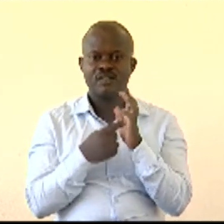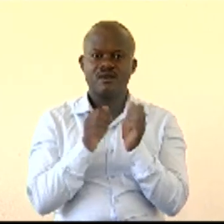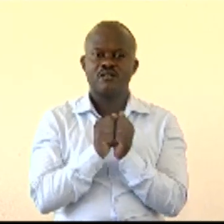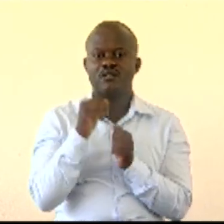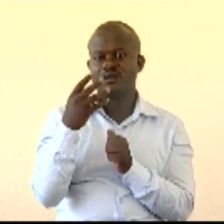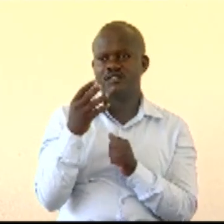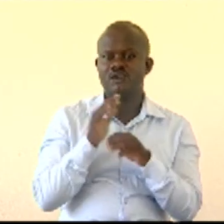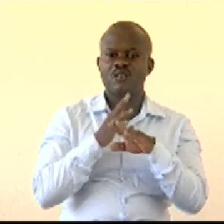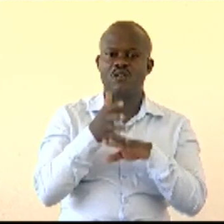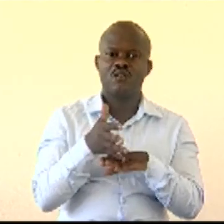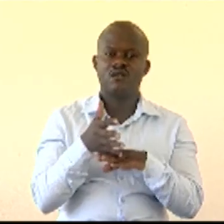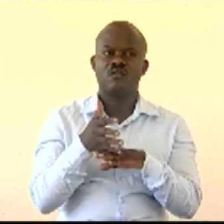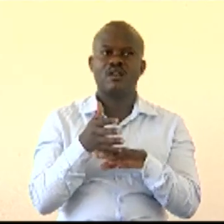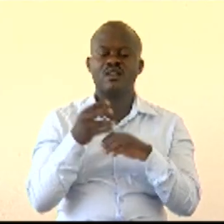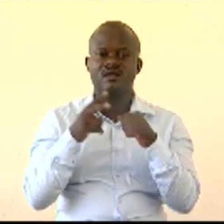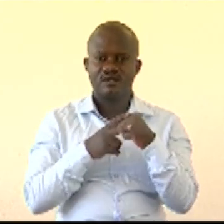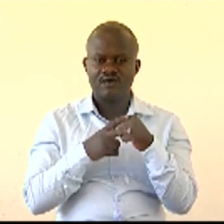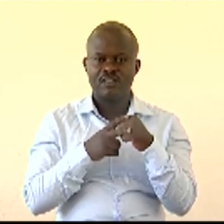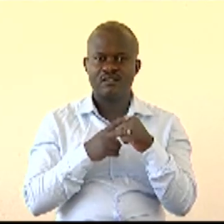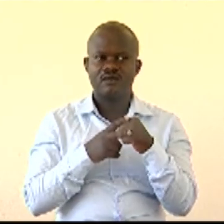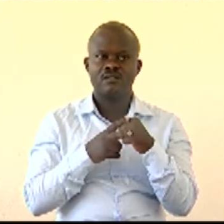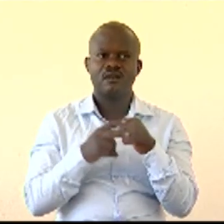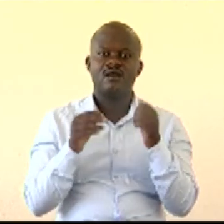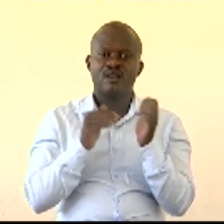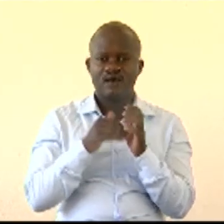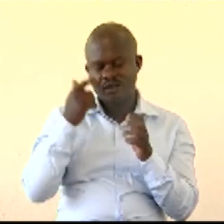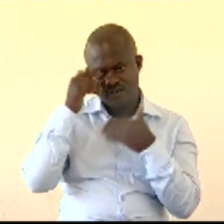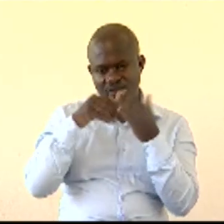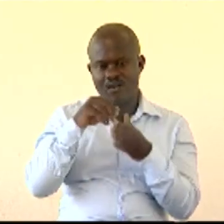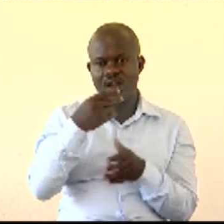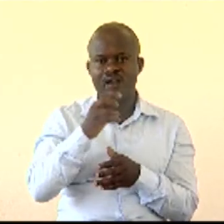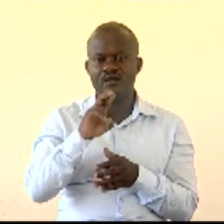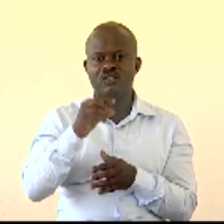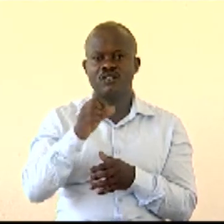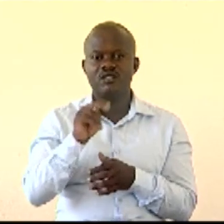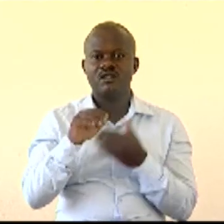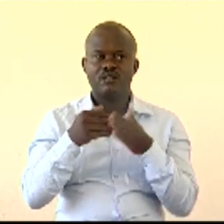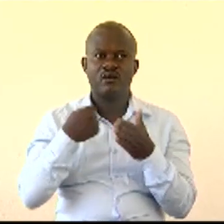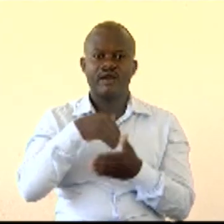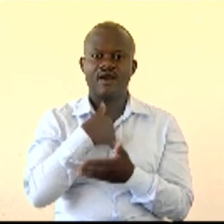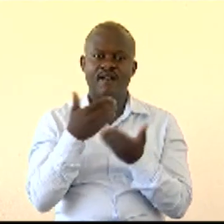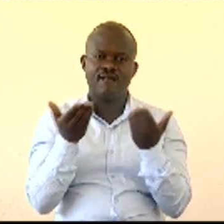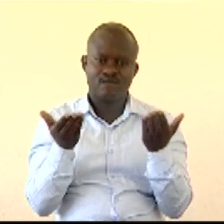7.14 over 7.14. And for hydrogen, we have